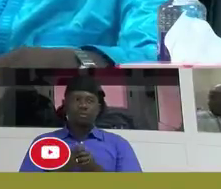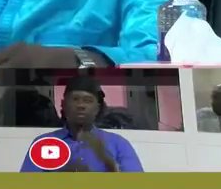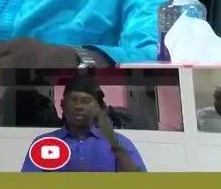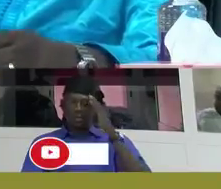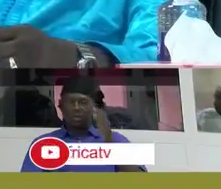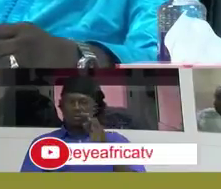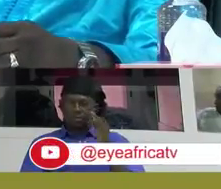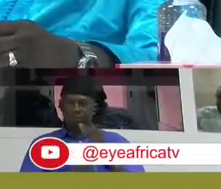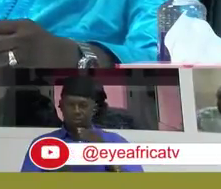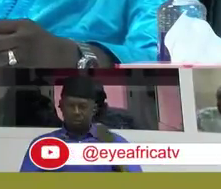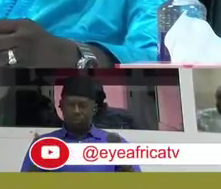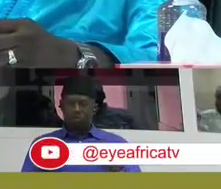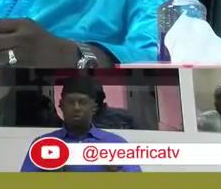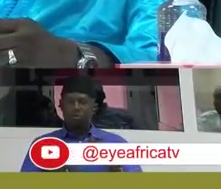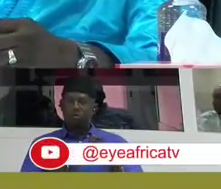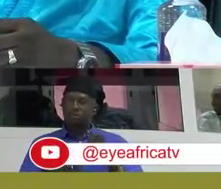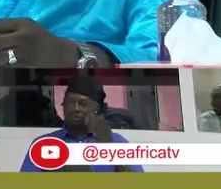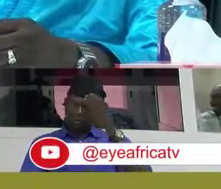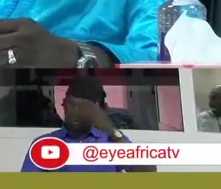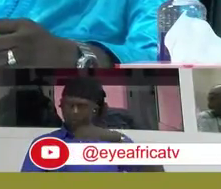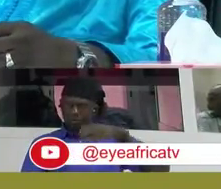Thank you very much, Commissioner Odiko.